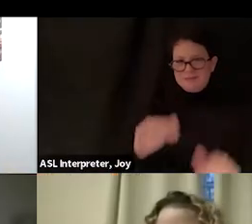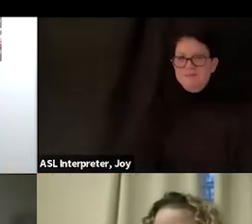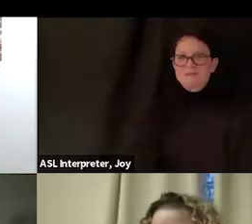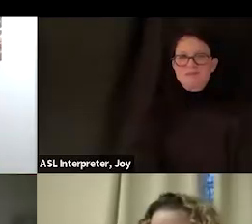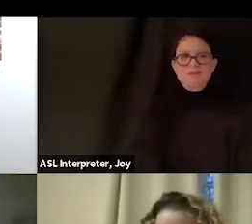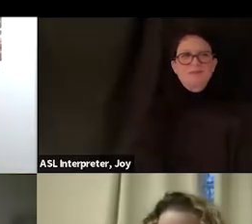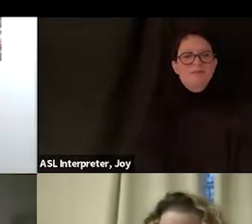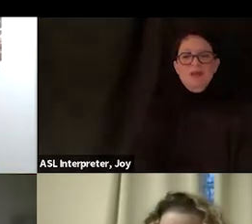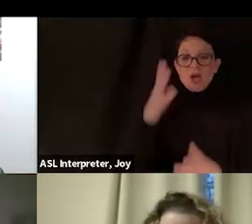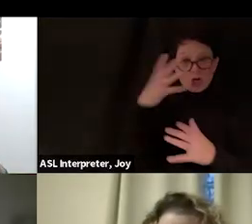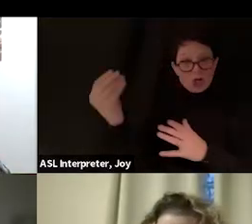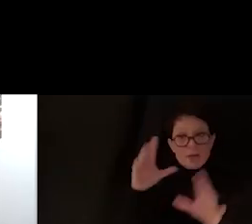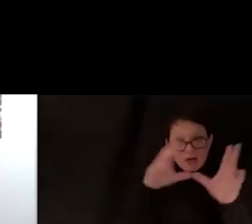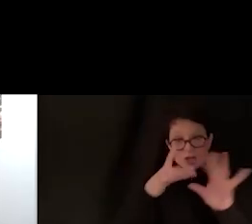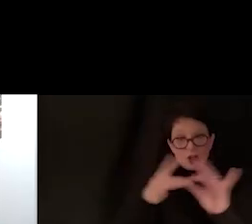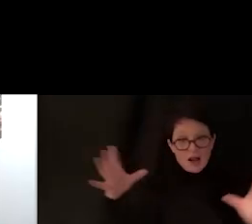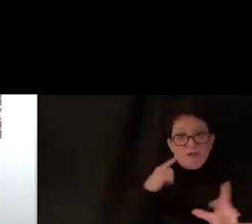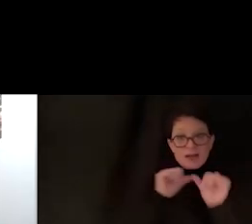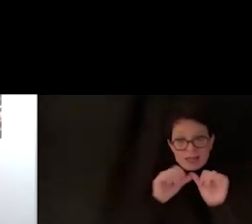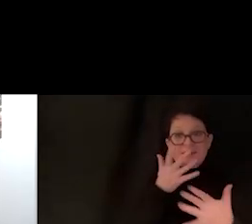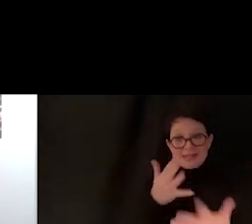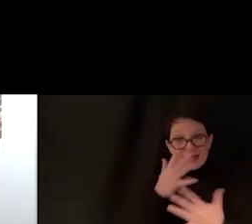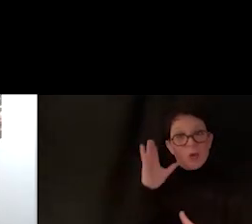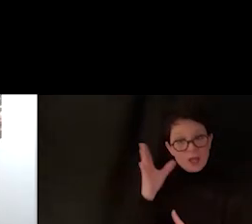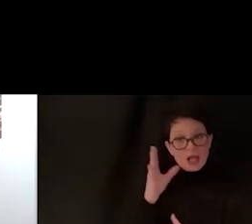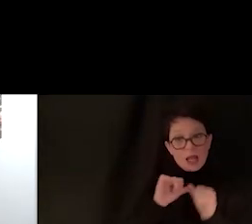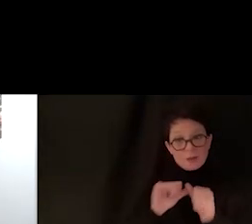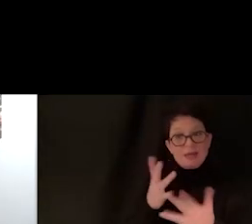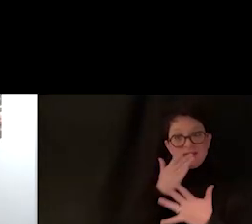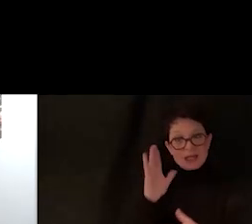not going to keep singing. You'll be sorry. As well. Bye, everyone. Bye.